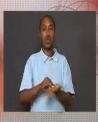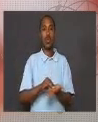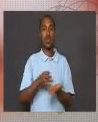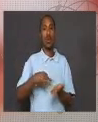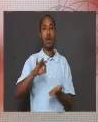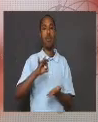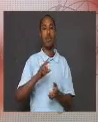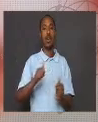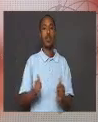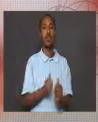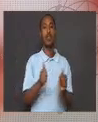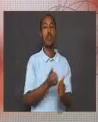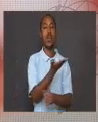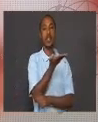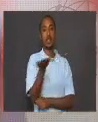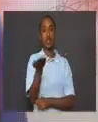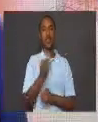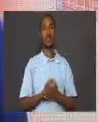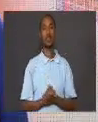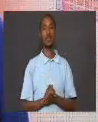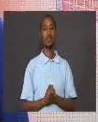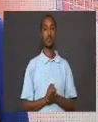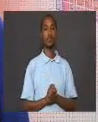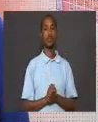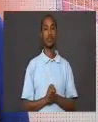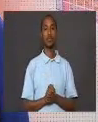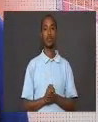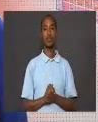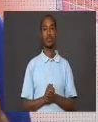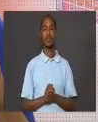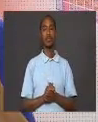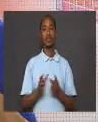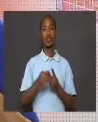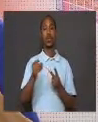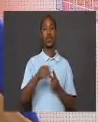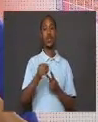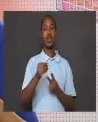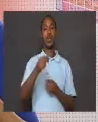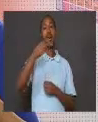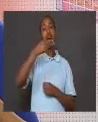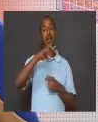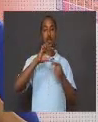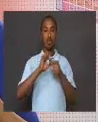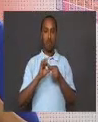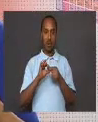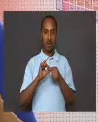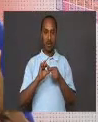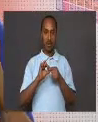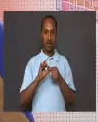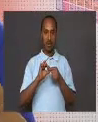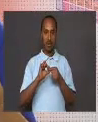of the following substances? Choose amongst hydrogen bonds,